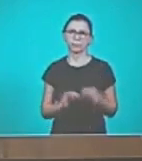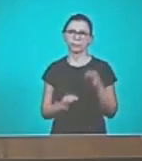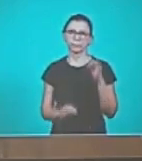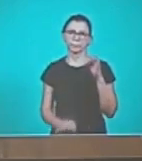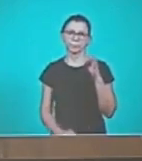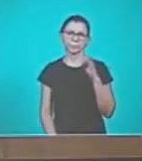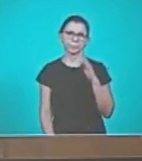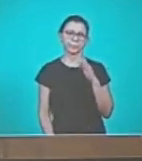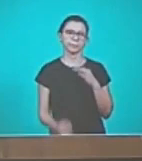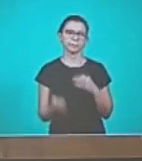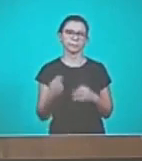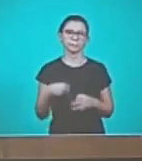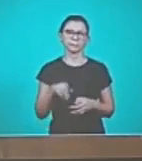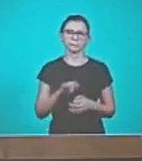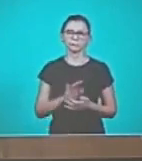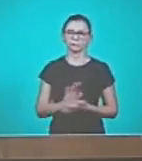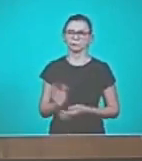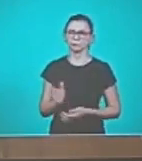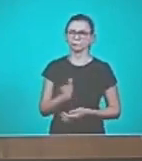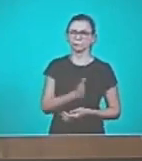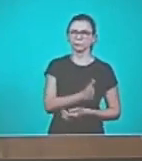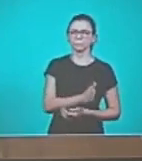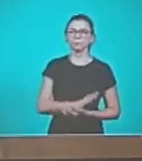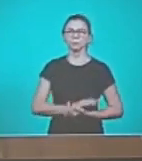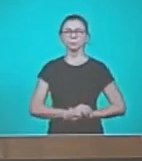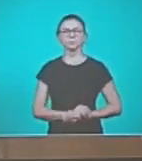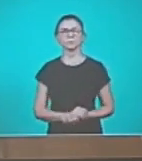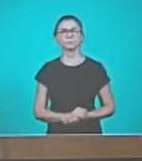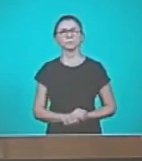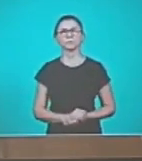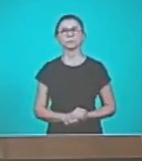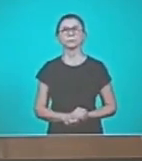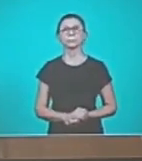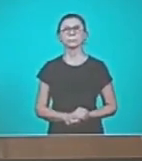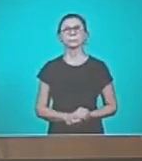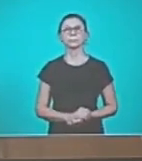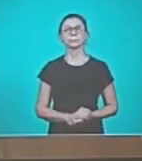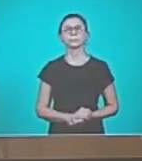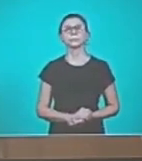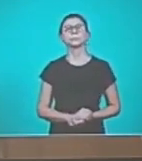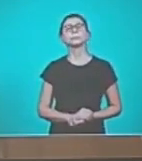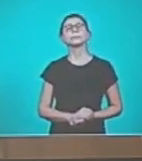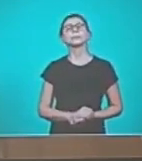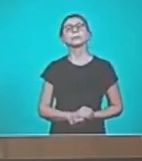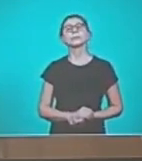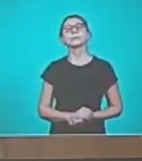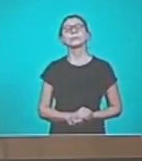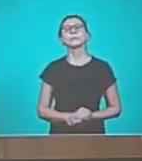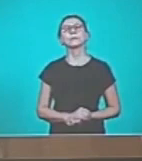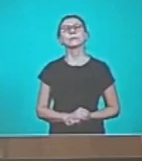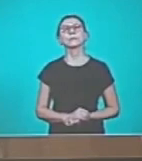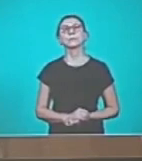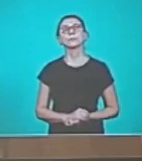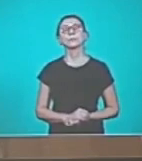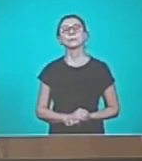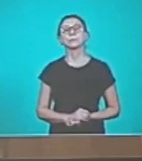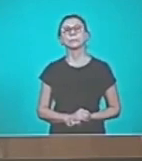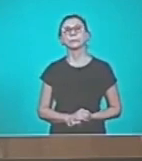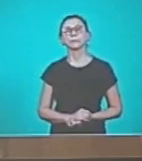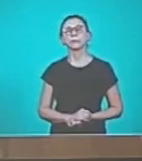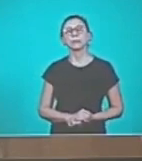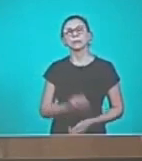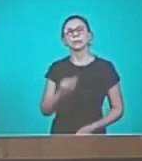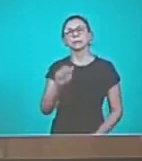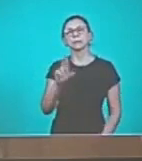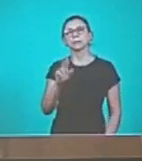it's well known. So we have a church from the brother from Aracaju, a